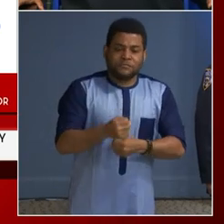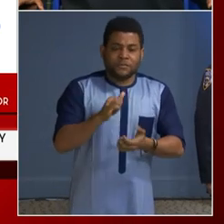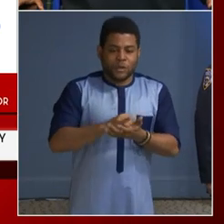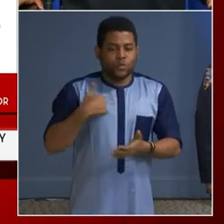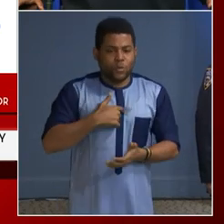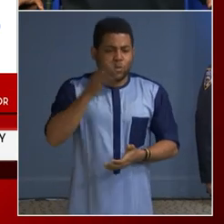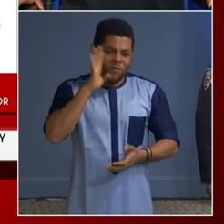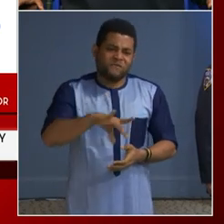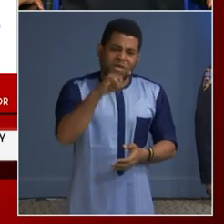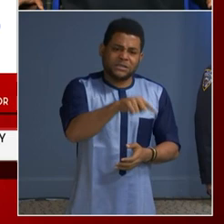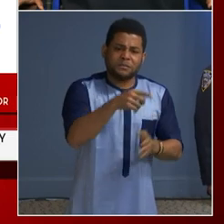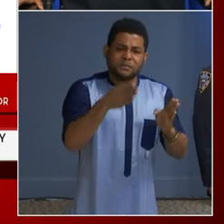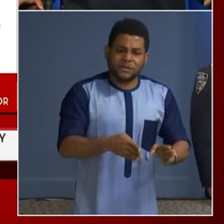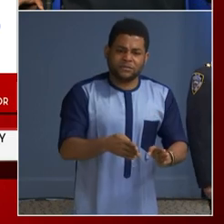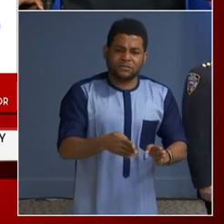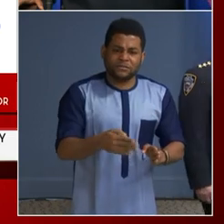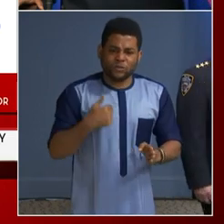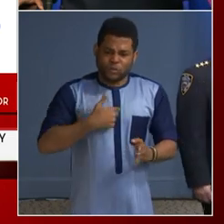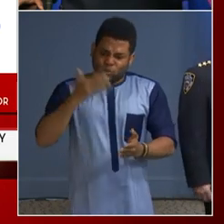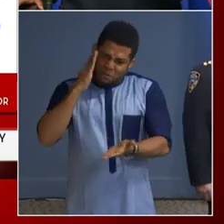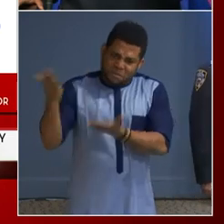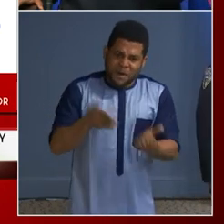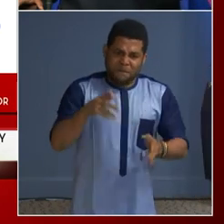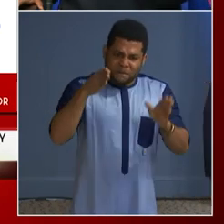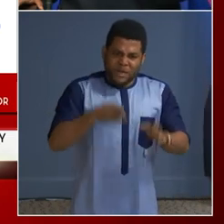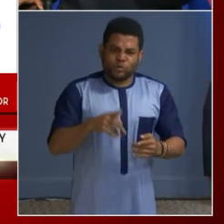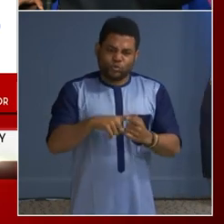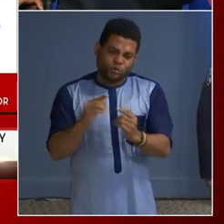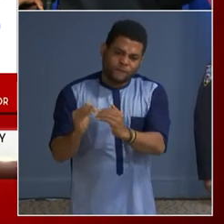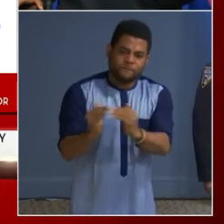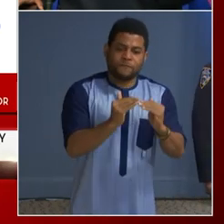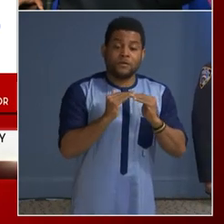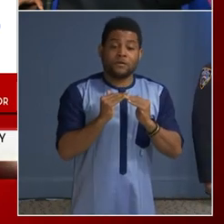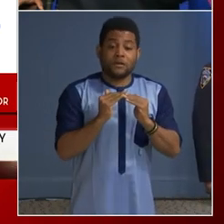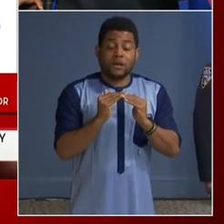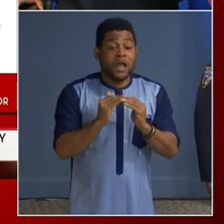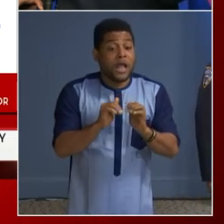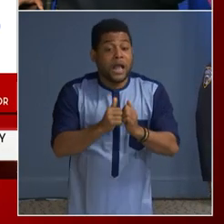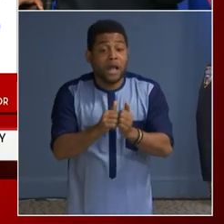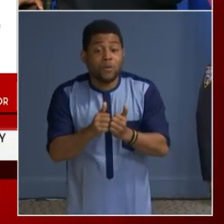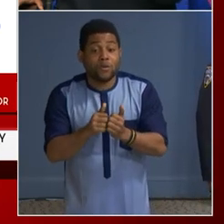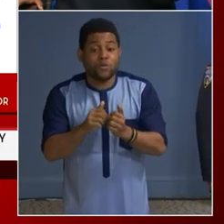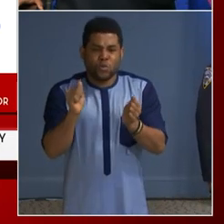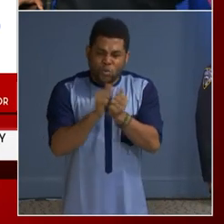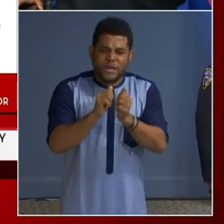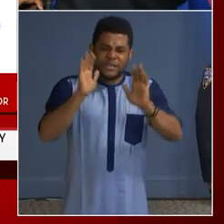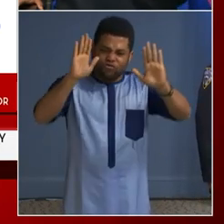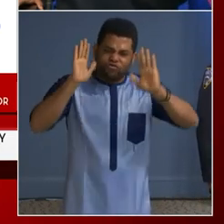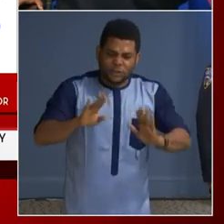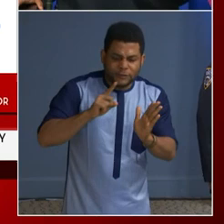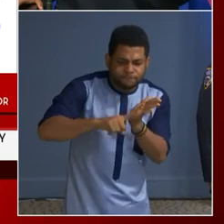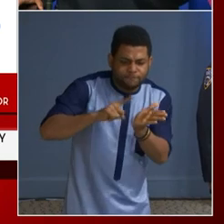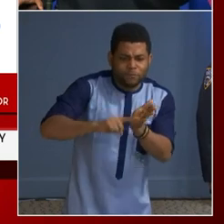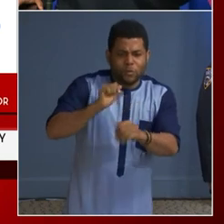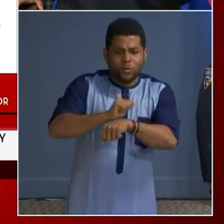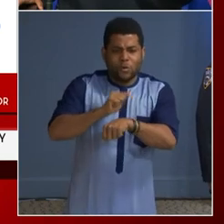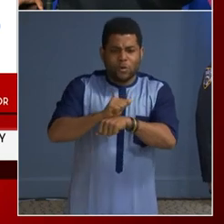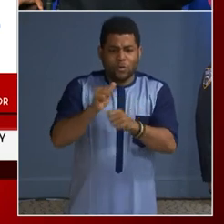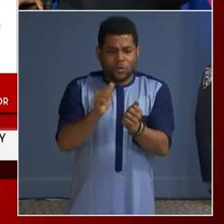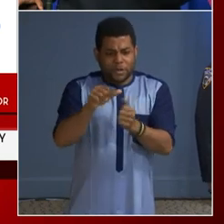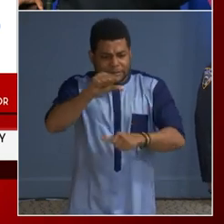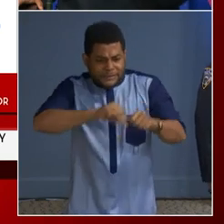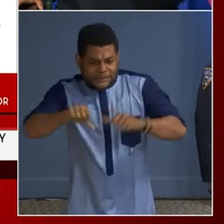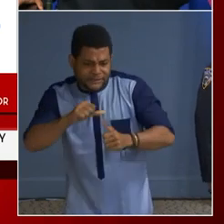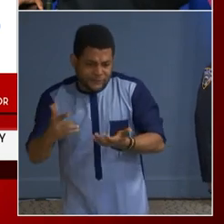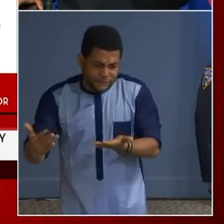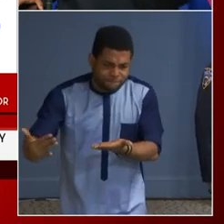this person to justice, and it will happen with great detective work. It will happen with scientific evidence that we have,